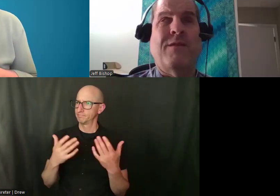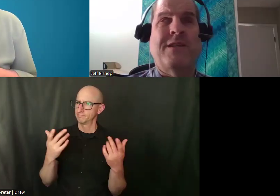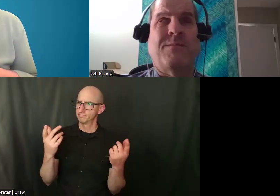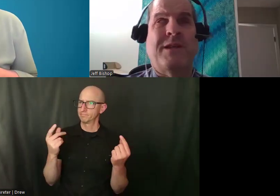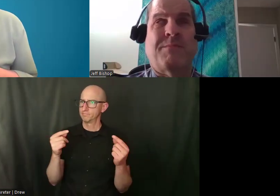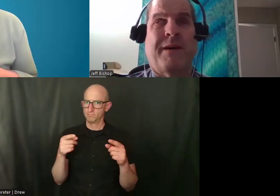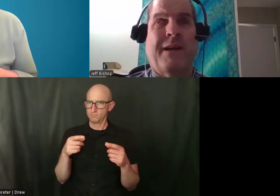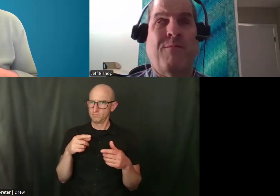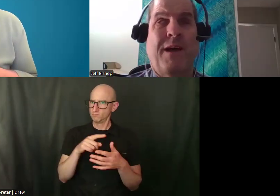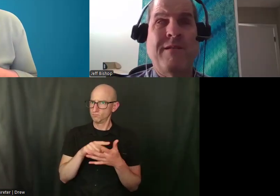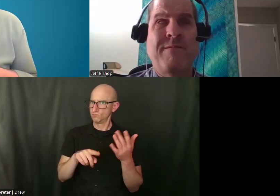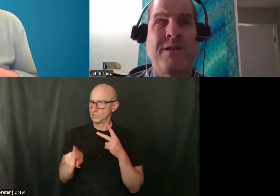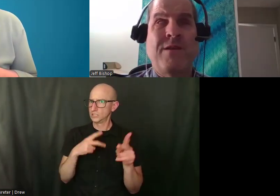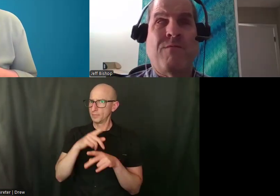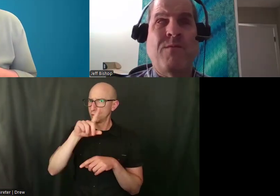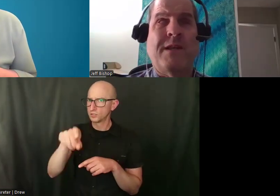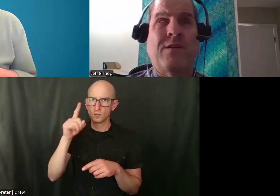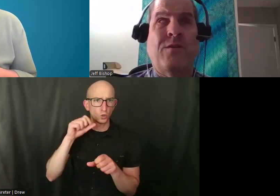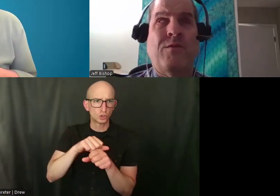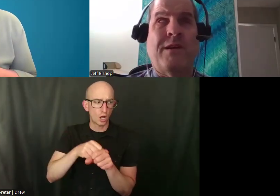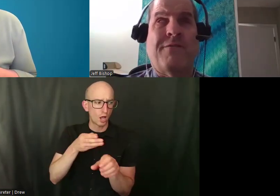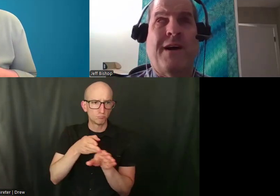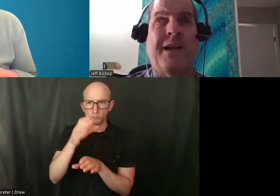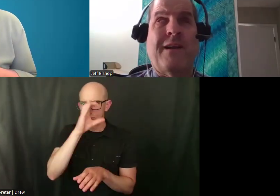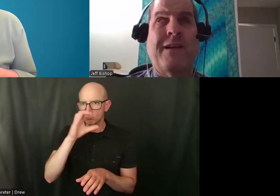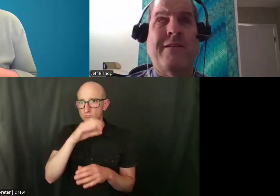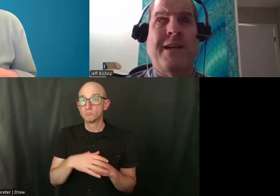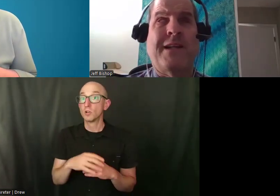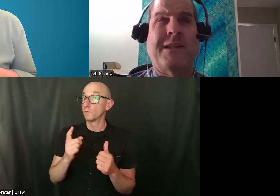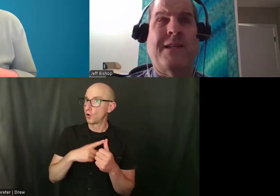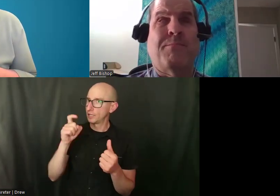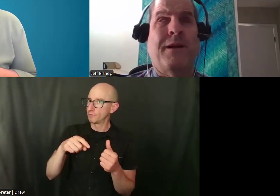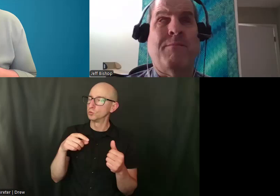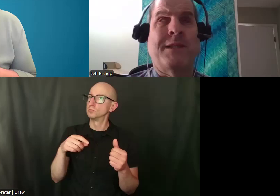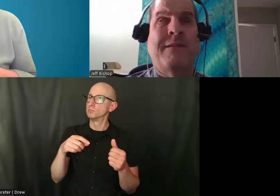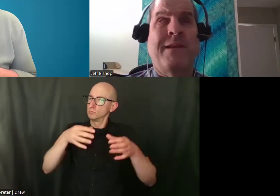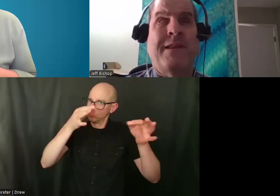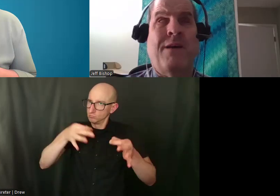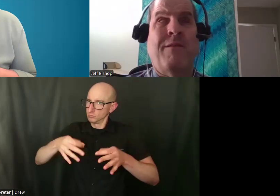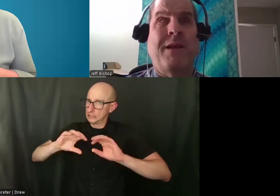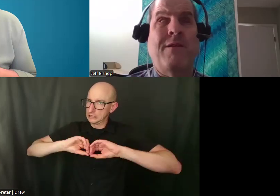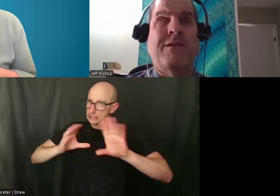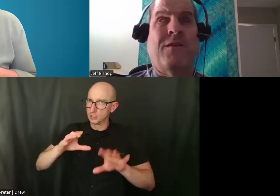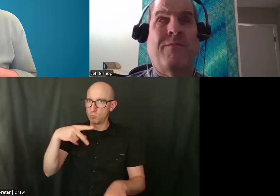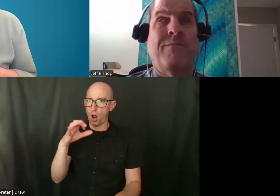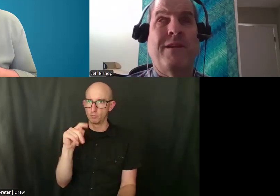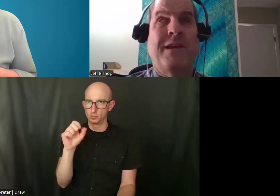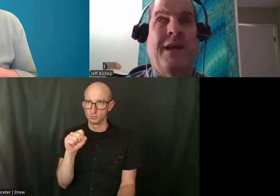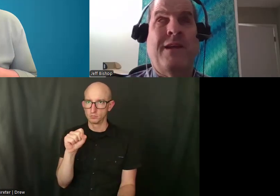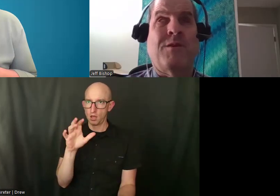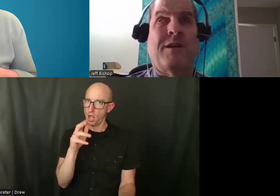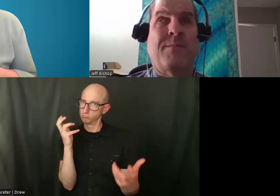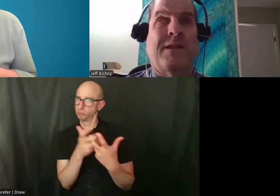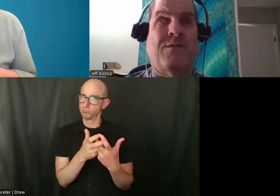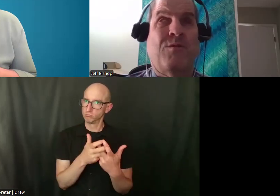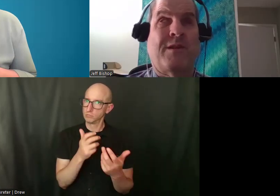types of questions we just brought up? Well, we want to define clear and concise prompts that would be useful. And